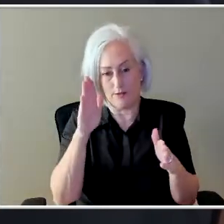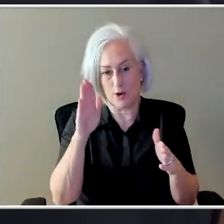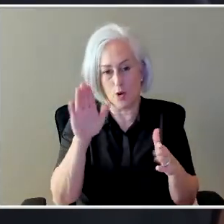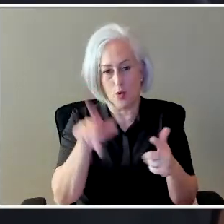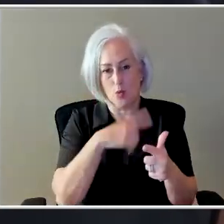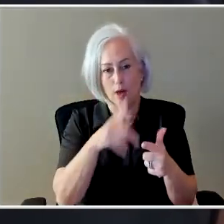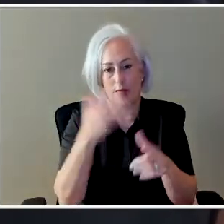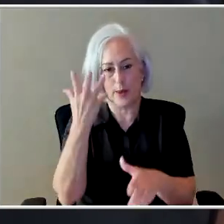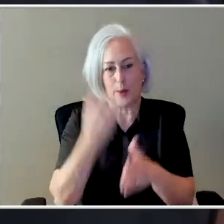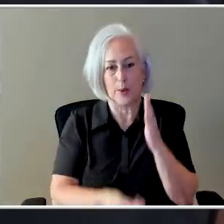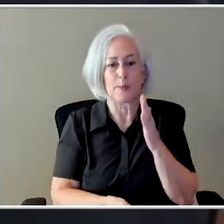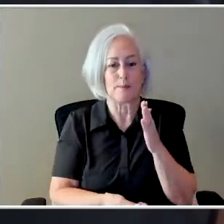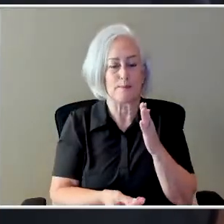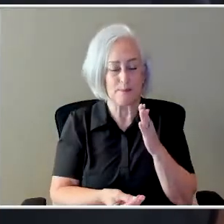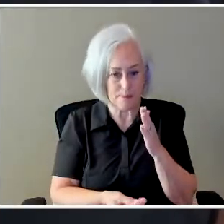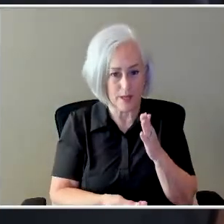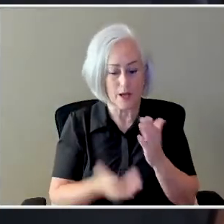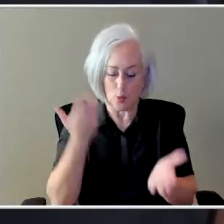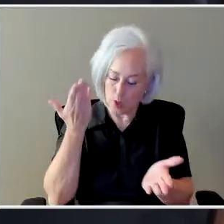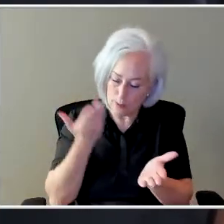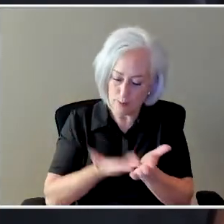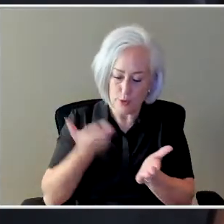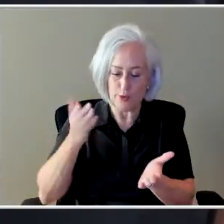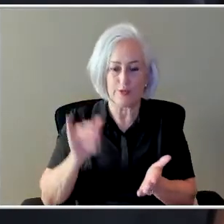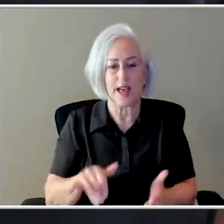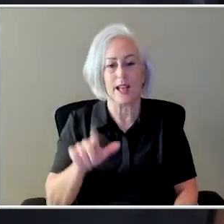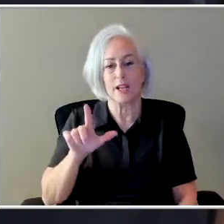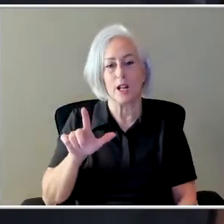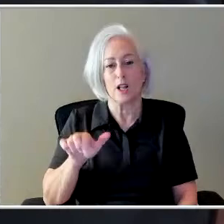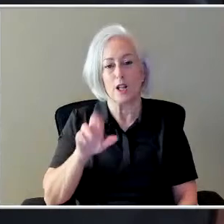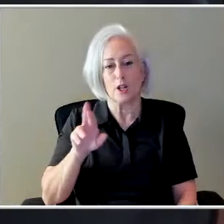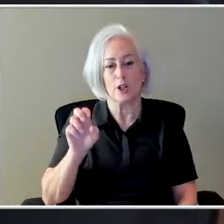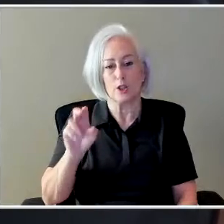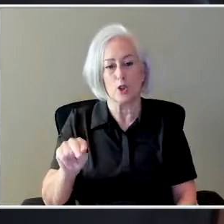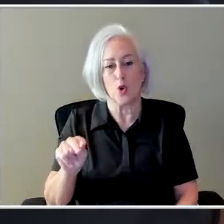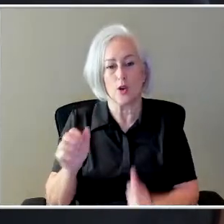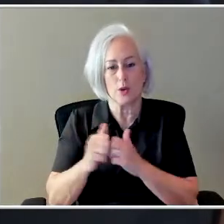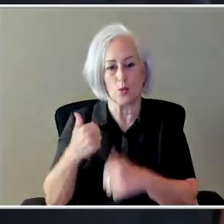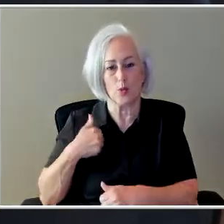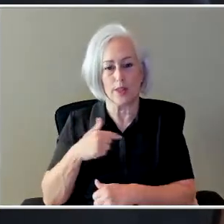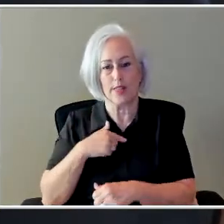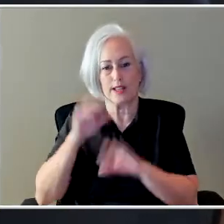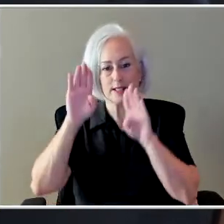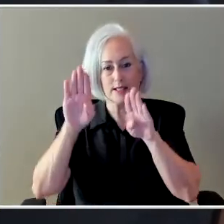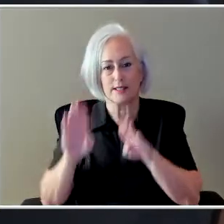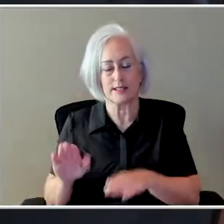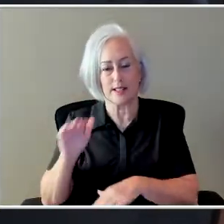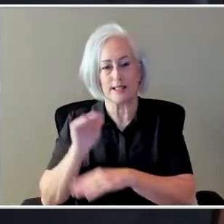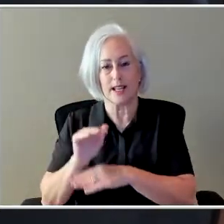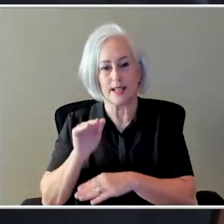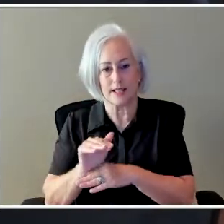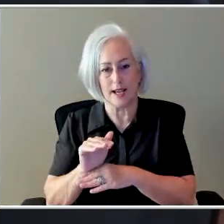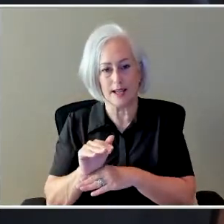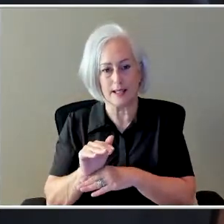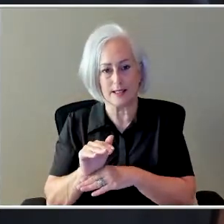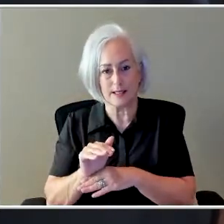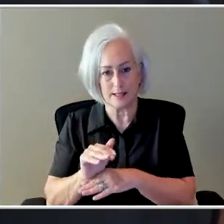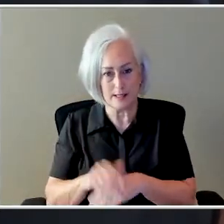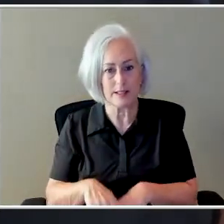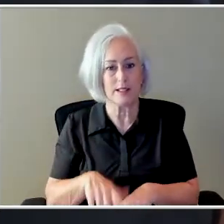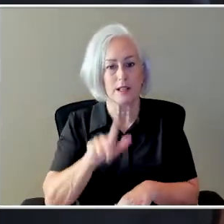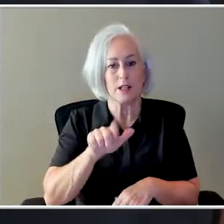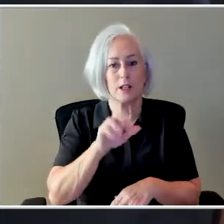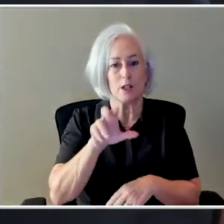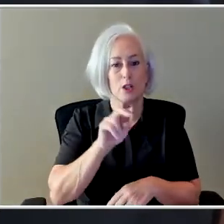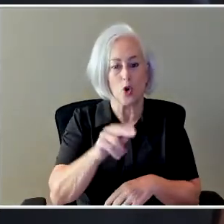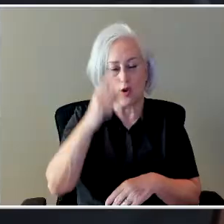we proved that because Lauren was with us on Sunday night. We went home from the hospital. She thought he was fine. And